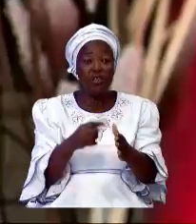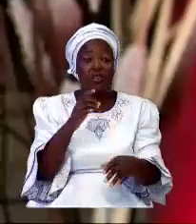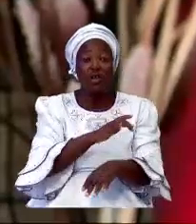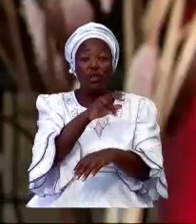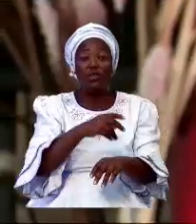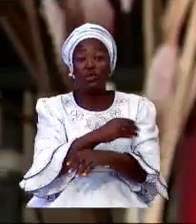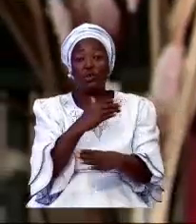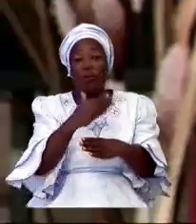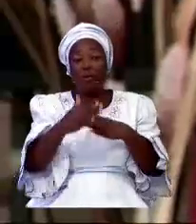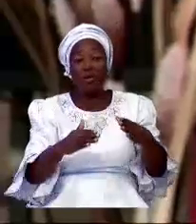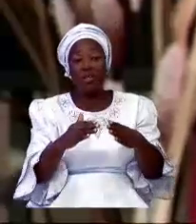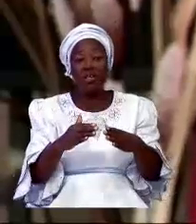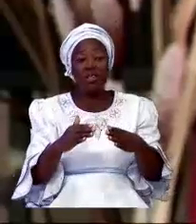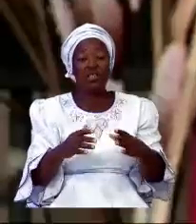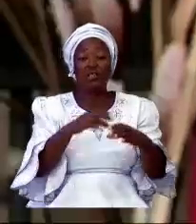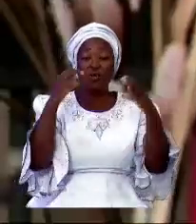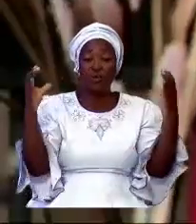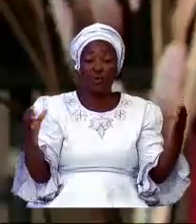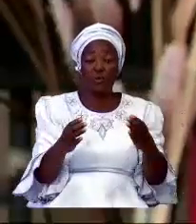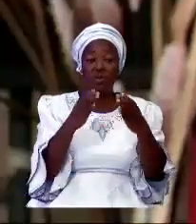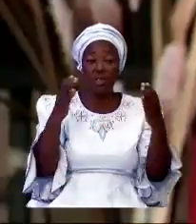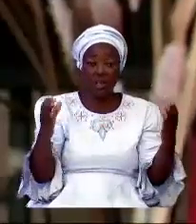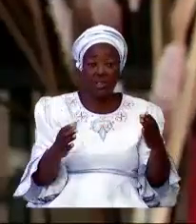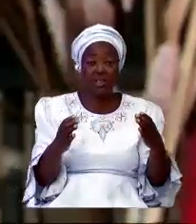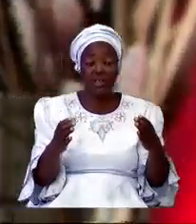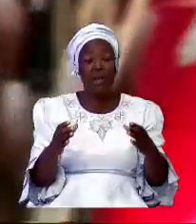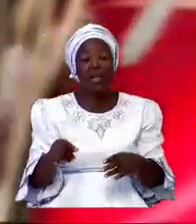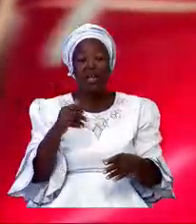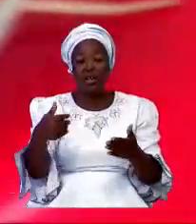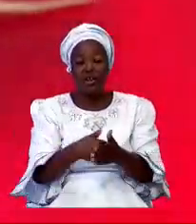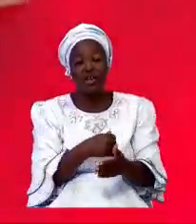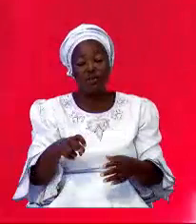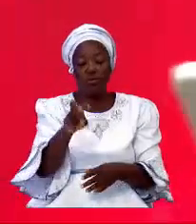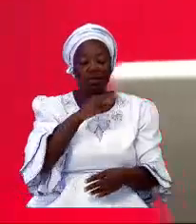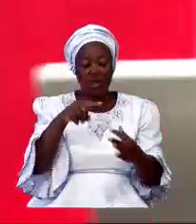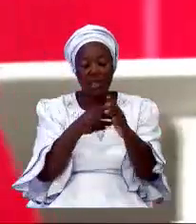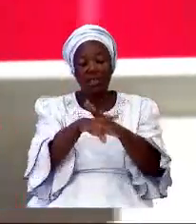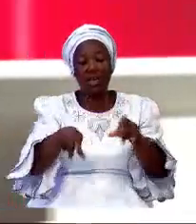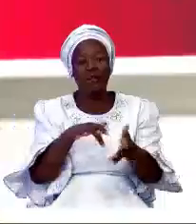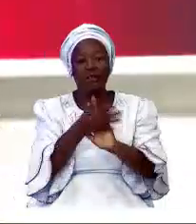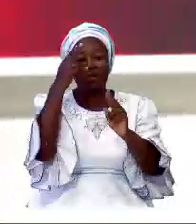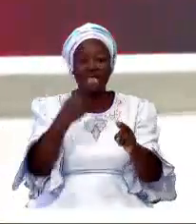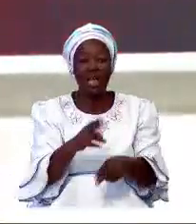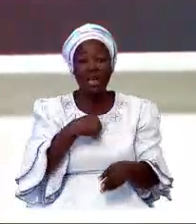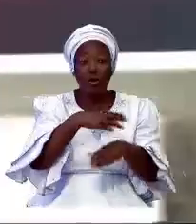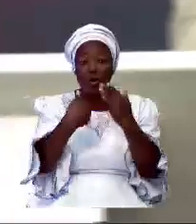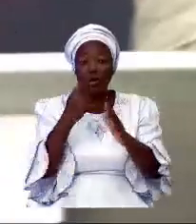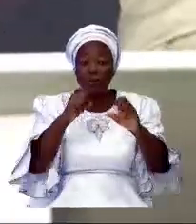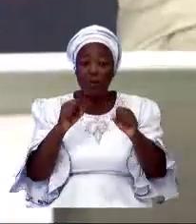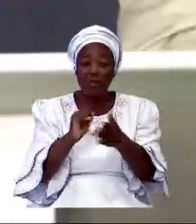from the end of this total touch crusade, a new journey will begin in your